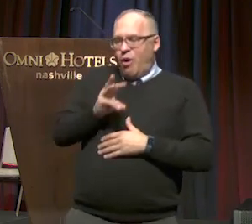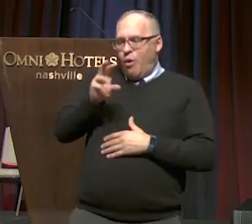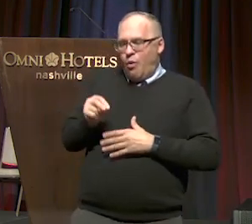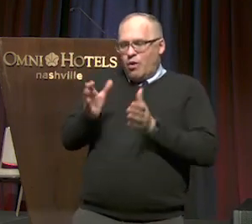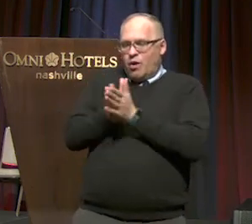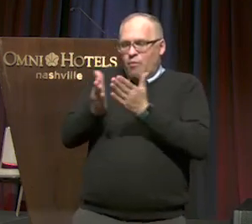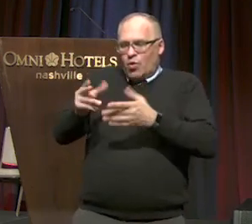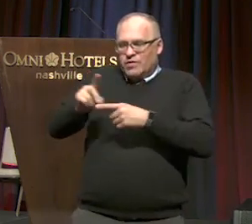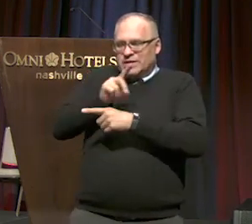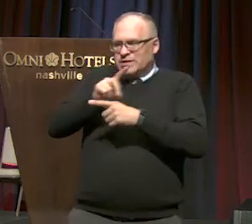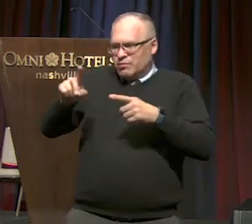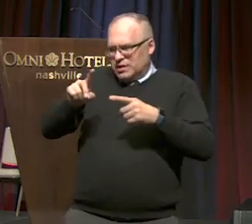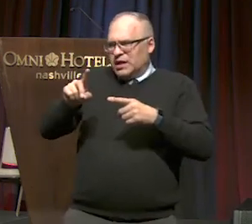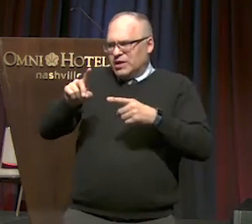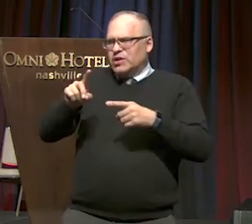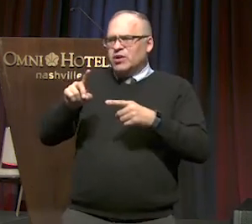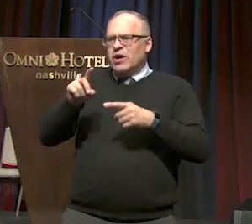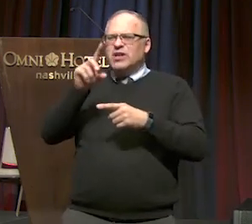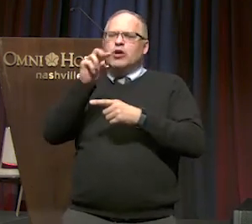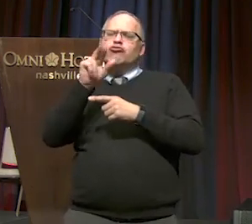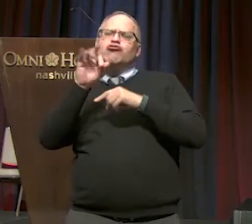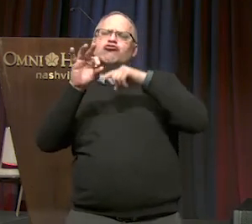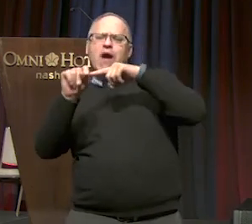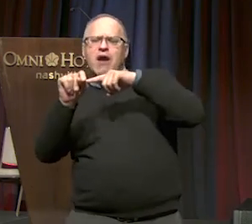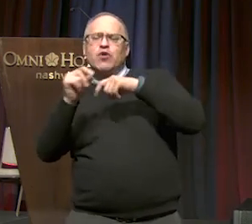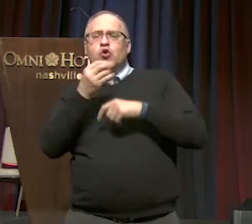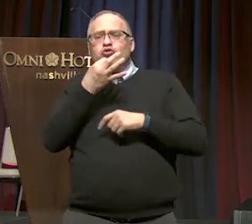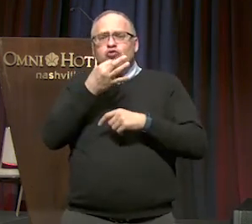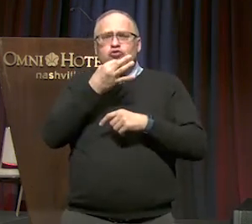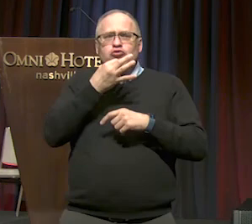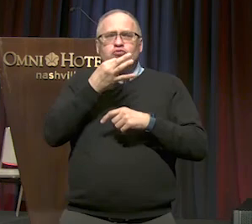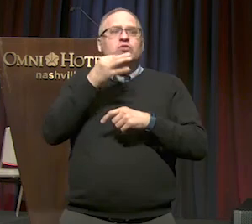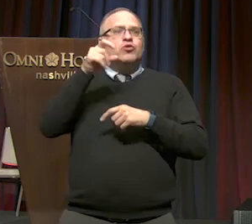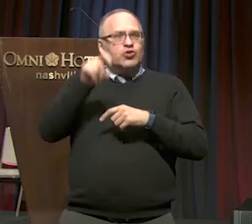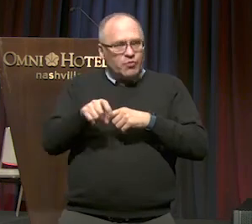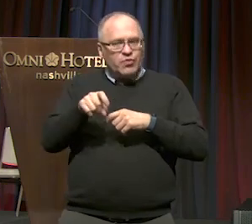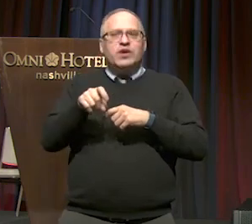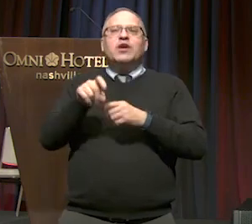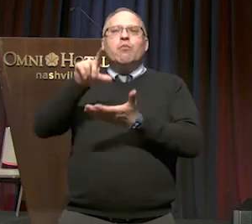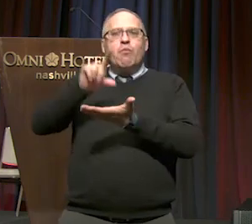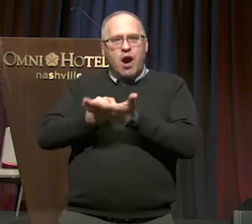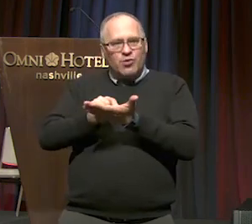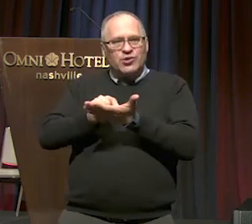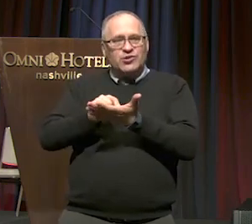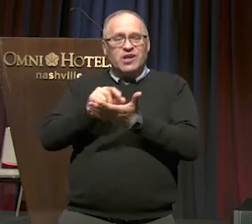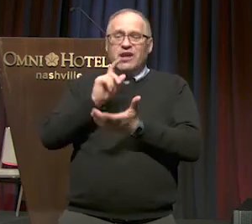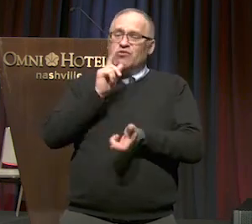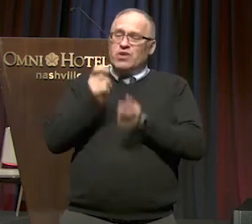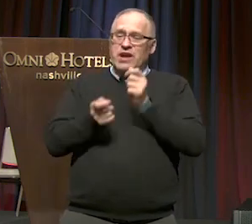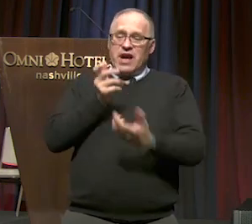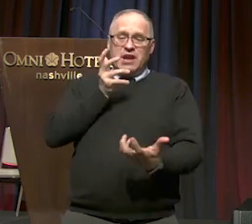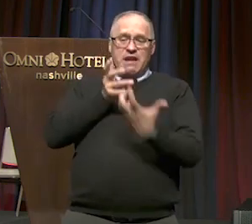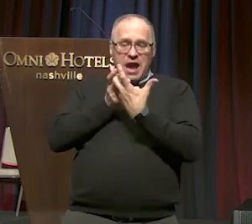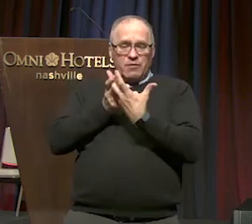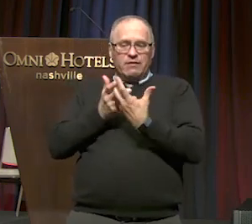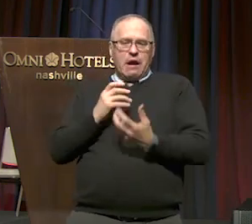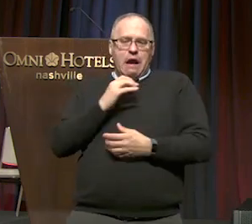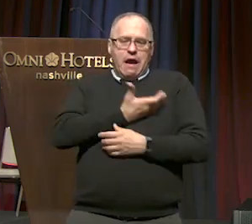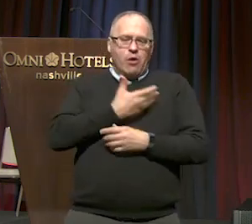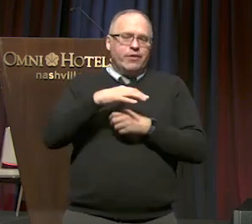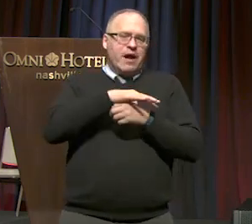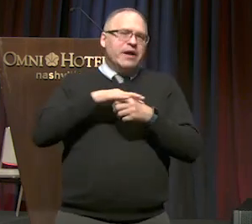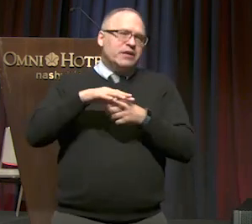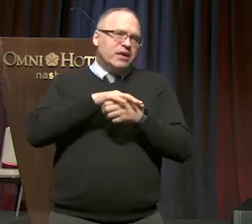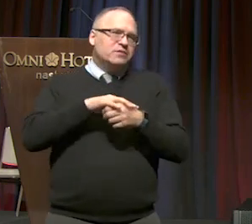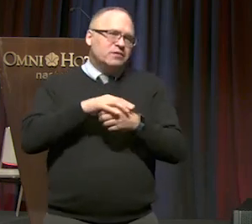think soon it will be published. And it is adapted to our own reality. You